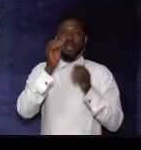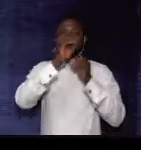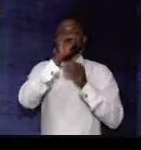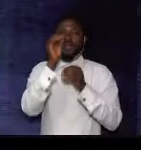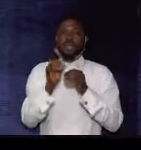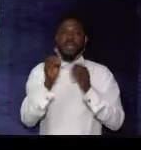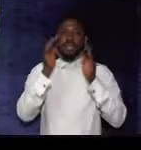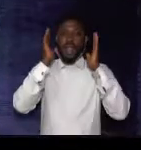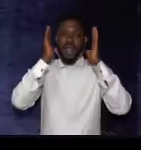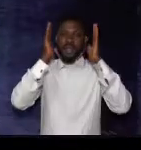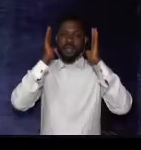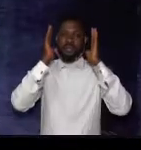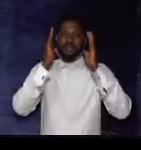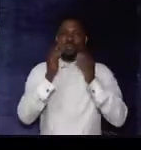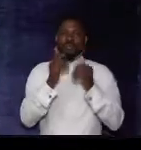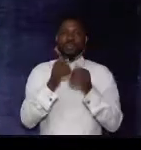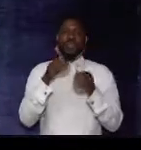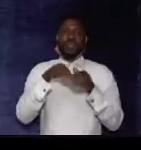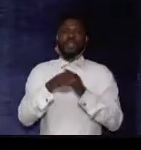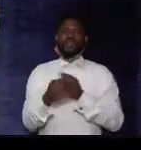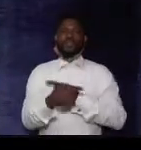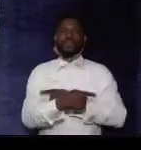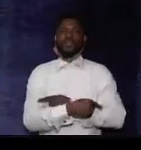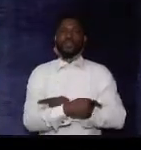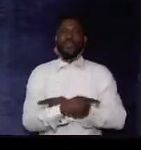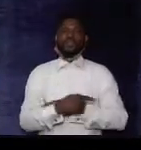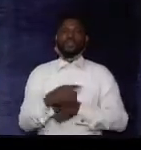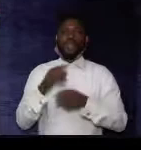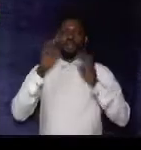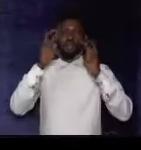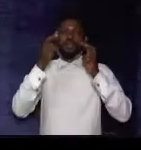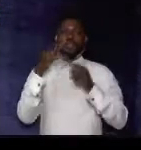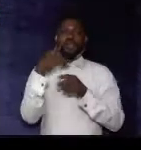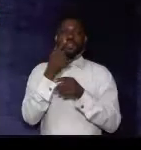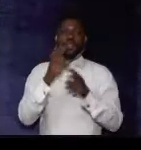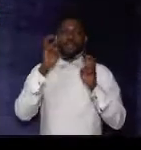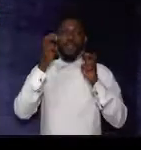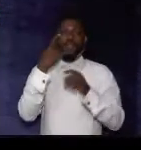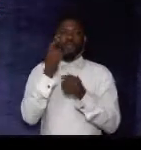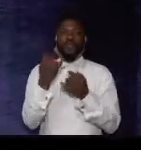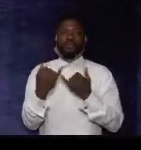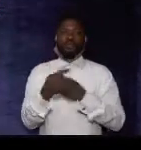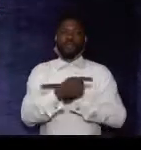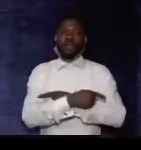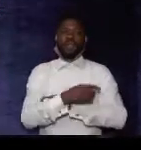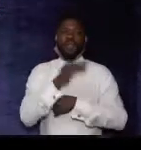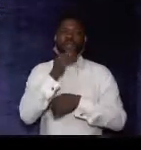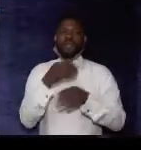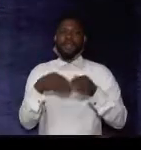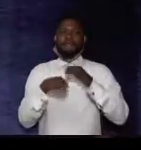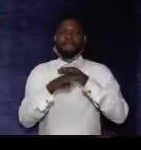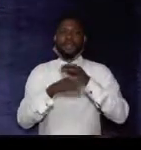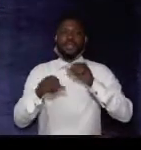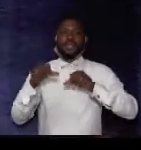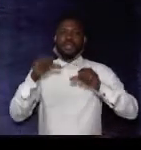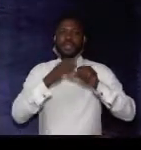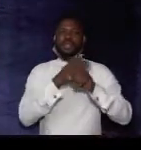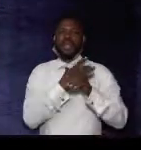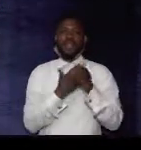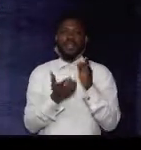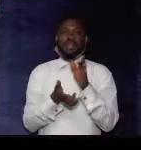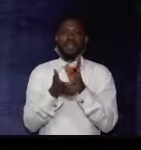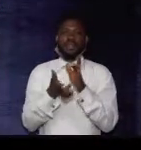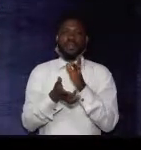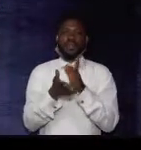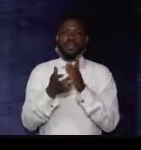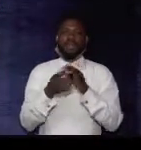me 100% attention. In today's topic, the subject for today is basic